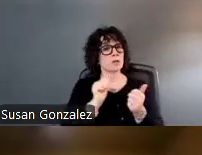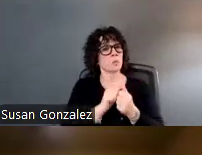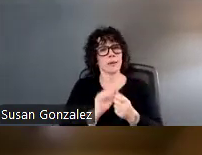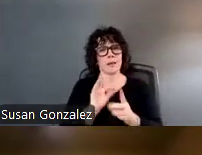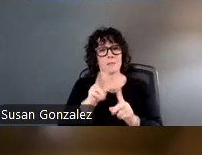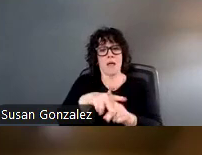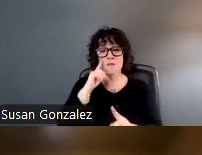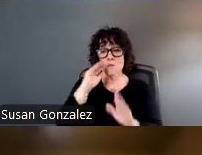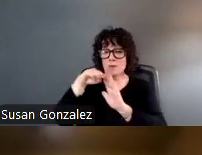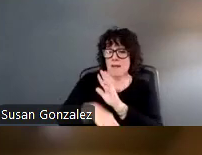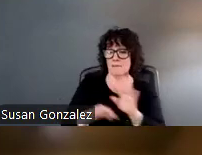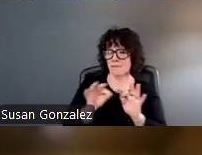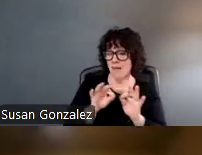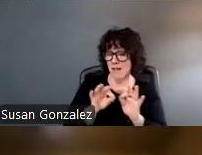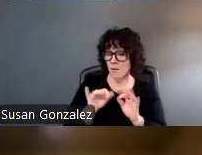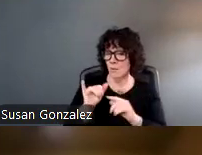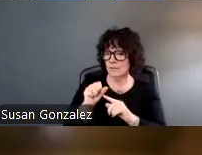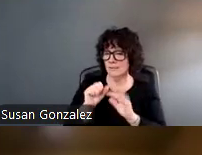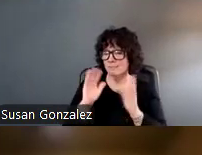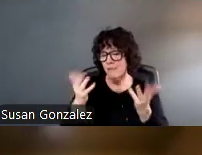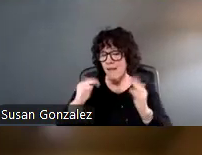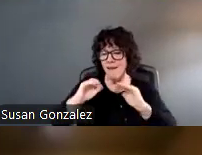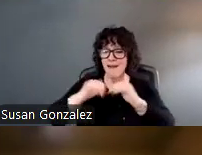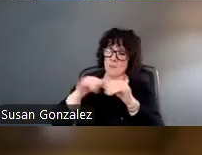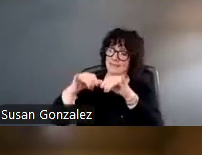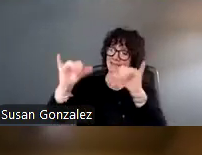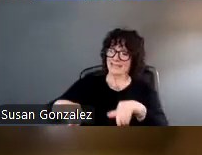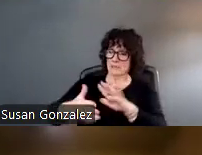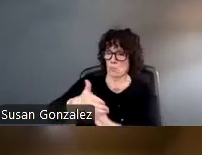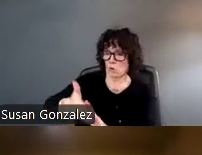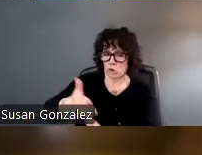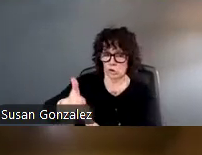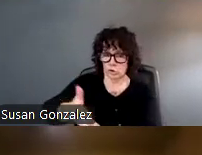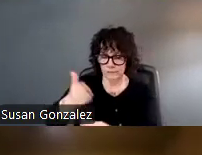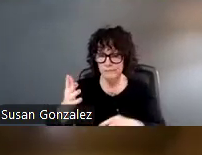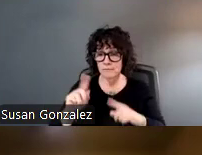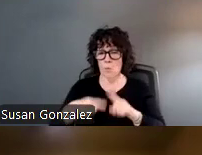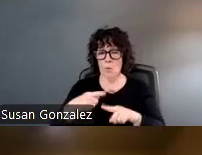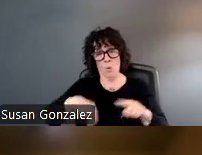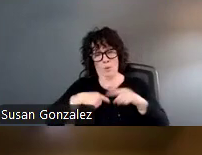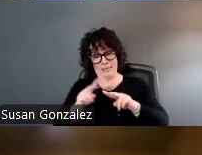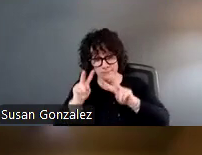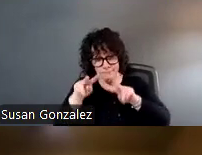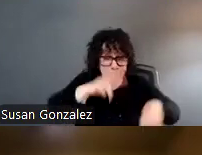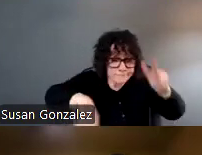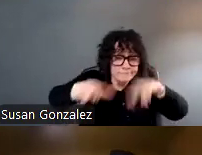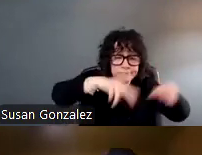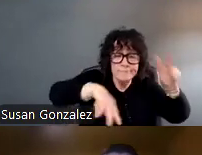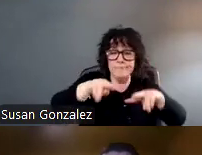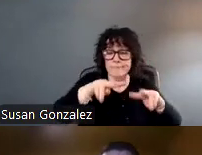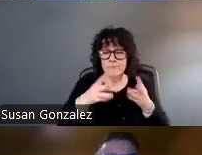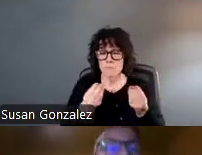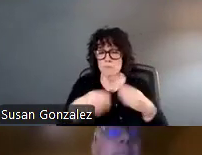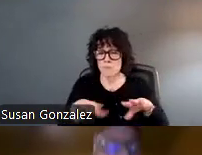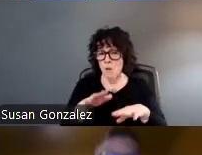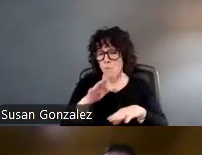January 1st. It's a snapshot of what your property is worth on that day, and we do it once a year. And we did that on January 1st